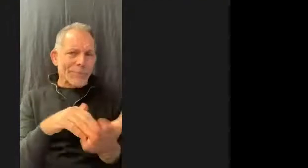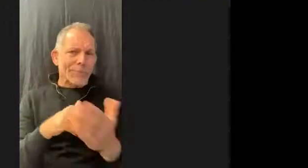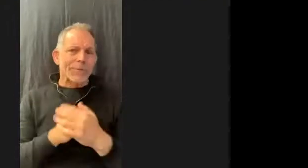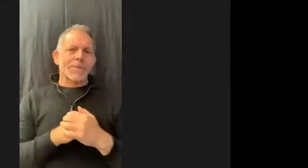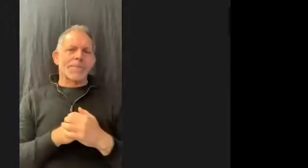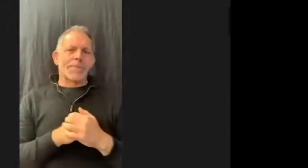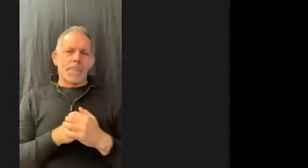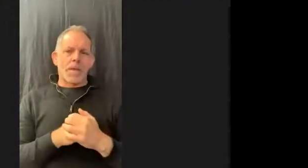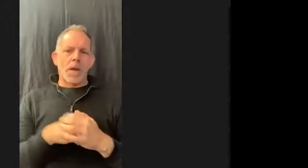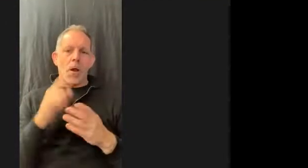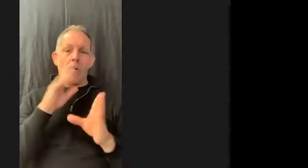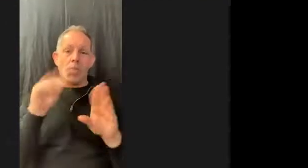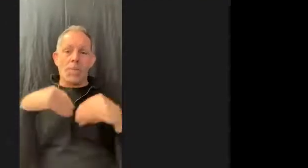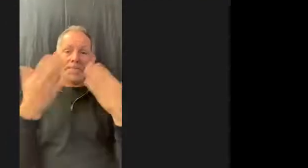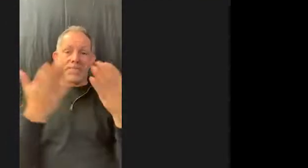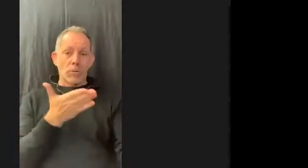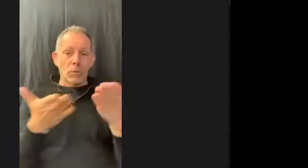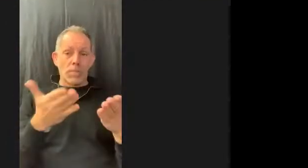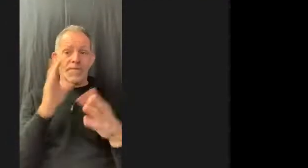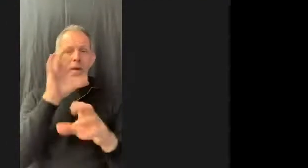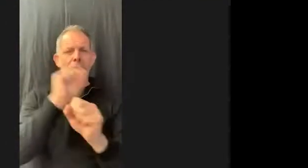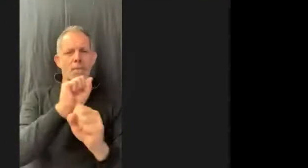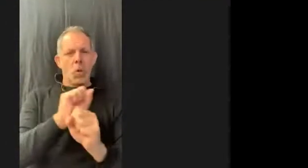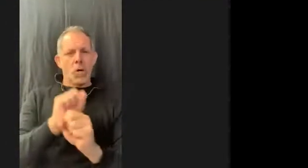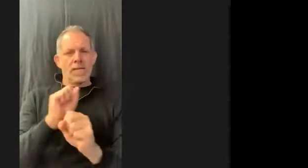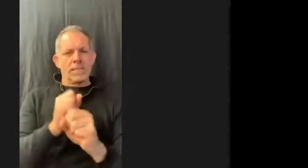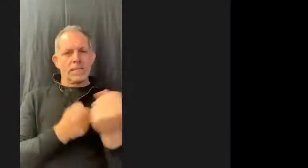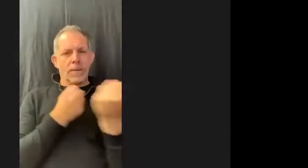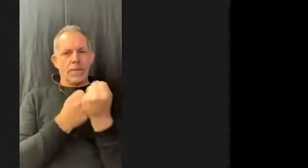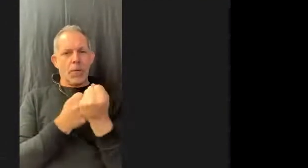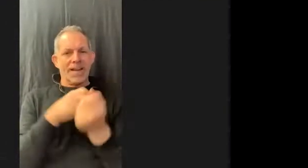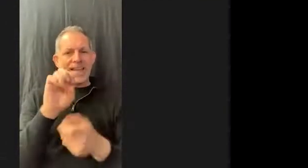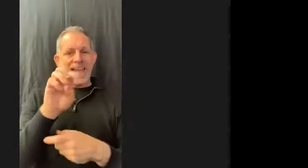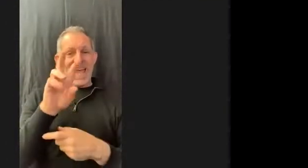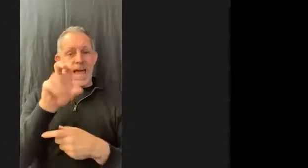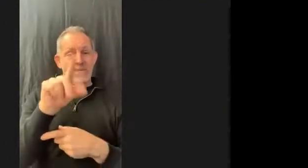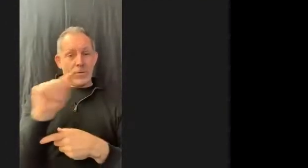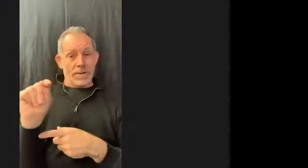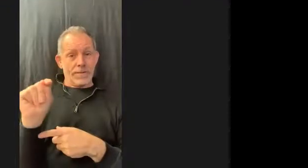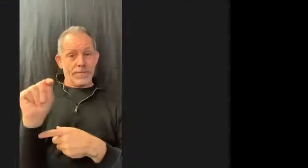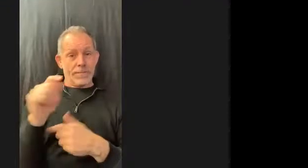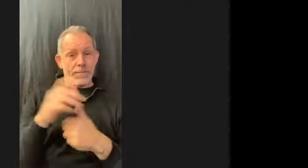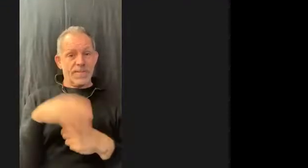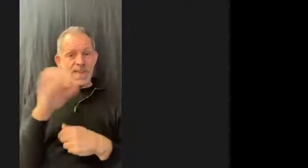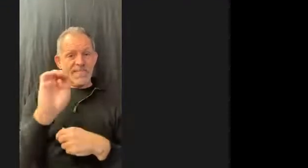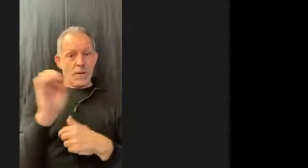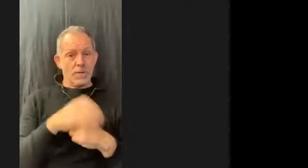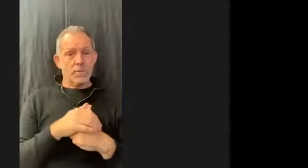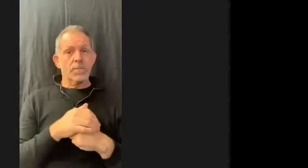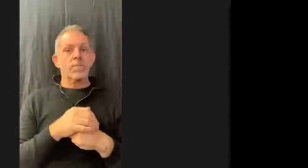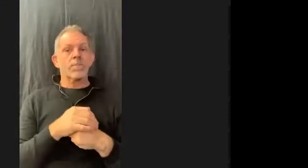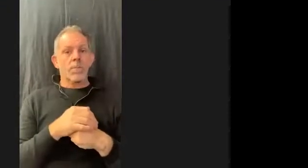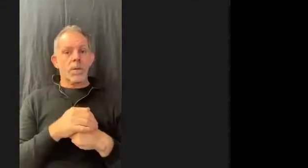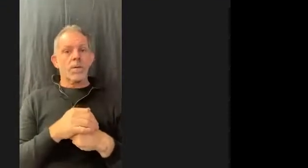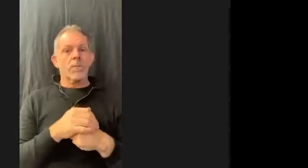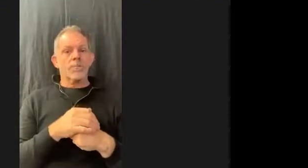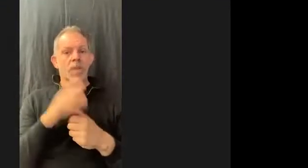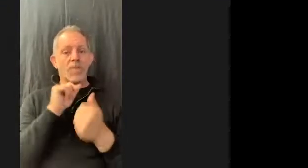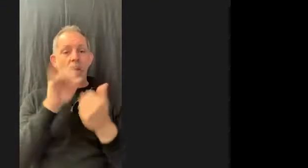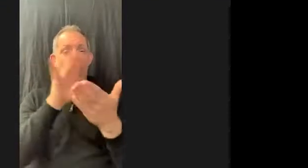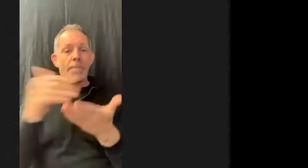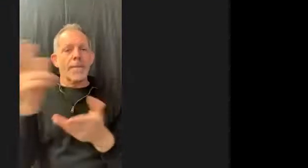Everett. This center will ensure a family-friendly approach for low-income households who have suffered